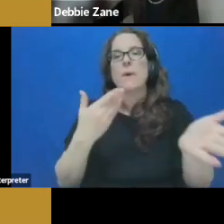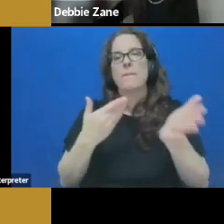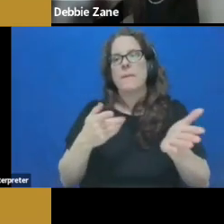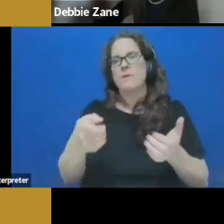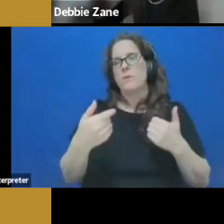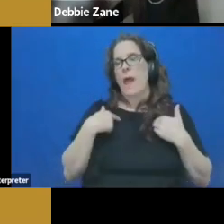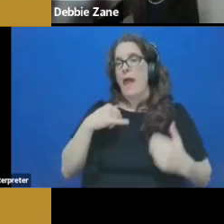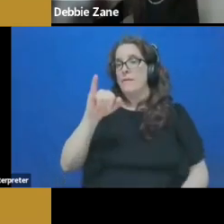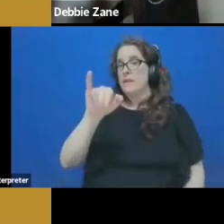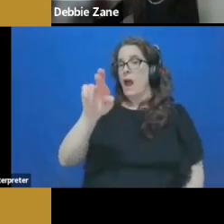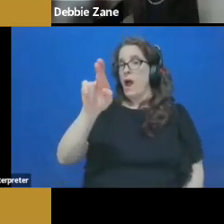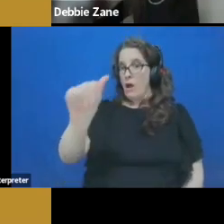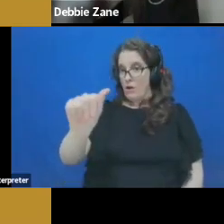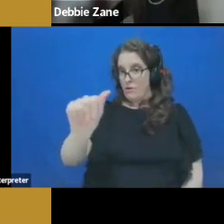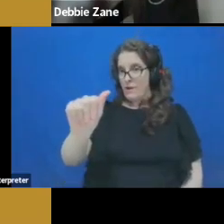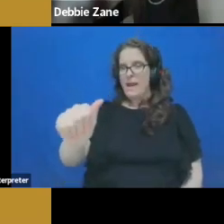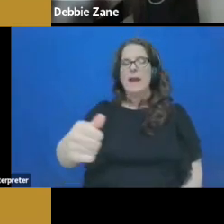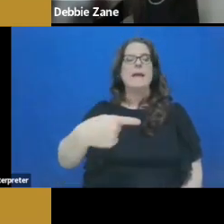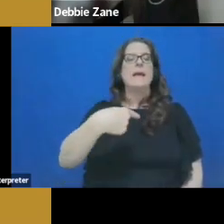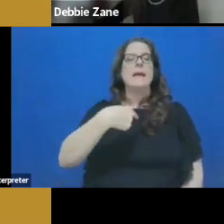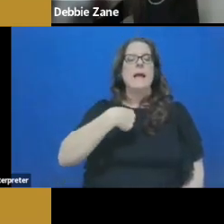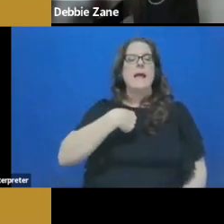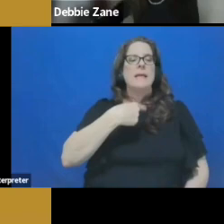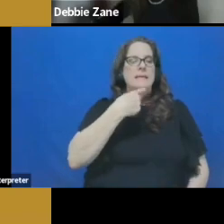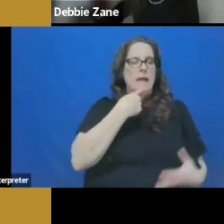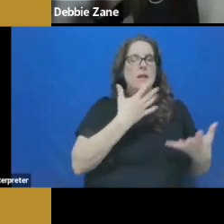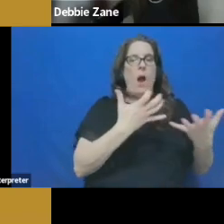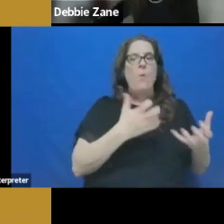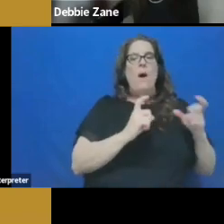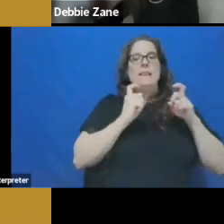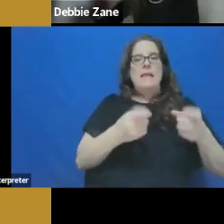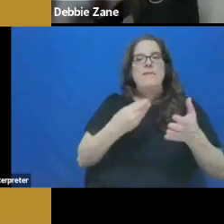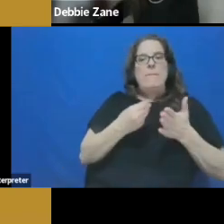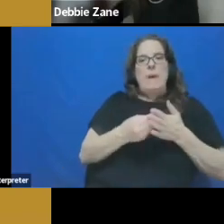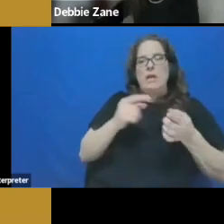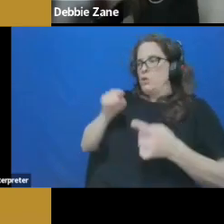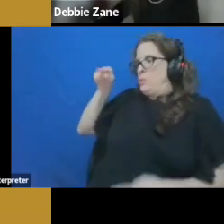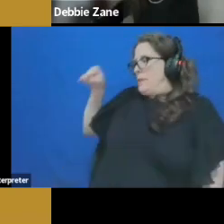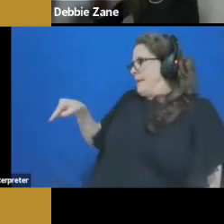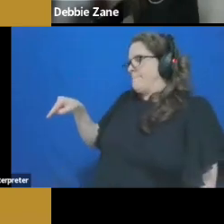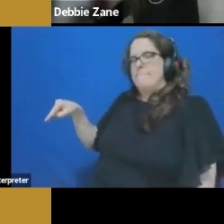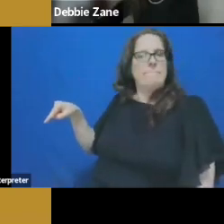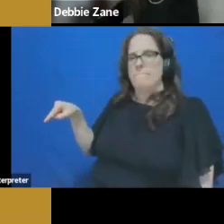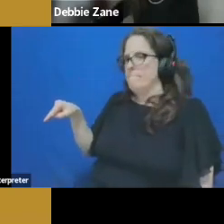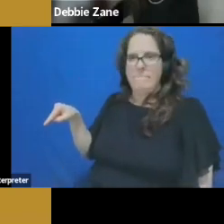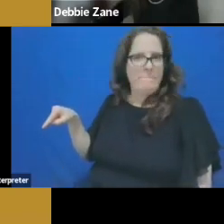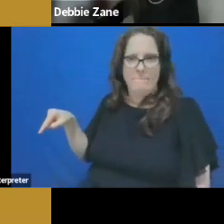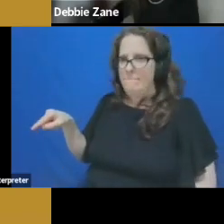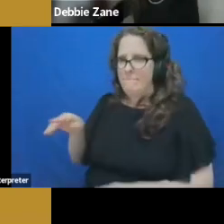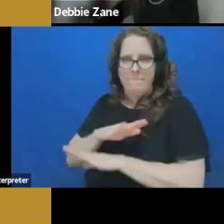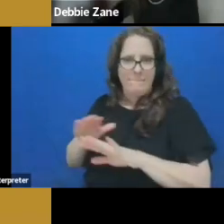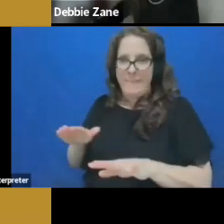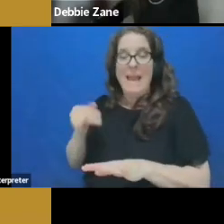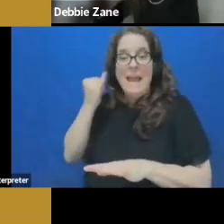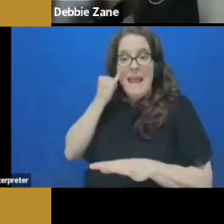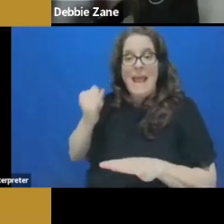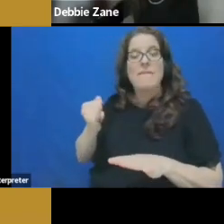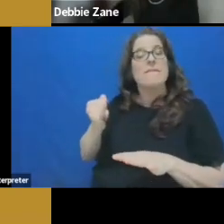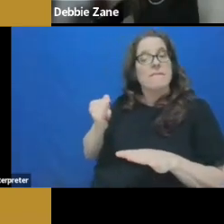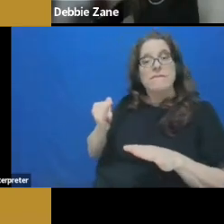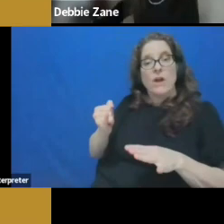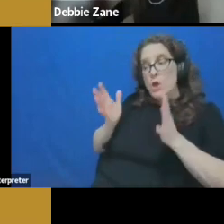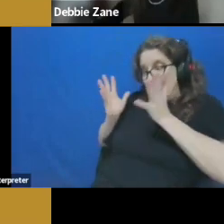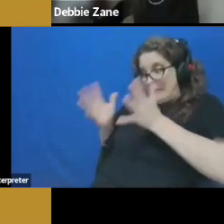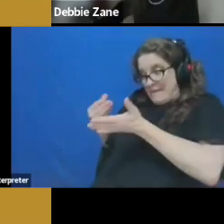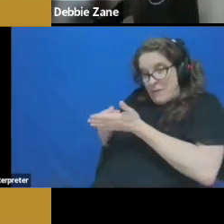designation, naming the disabled beneficiary outright. Assets going outright to the beneficiary may result in